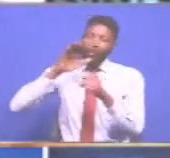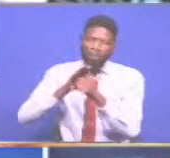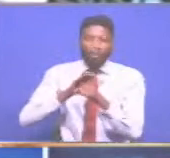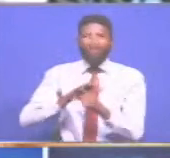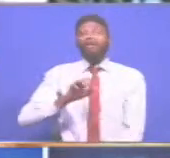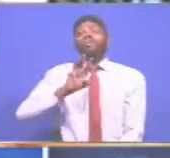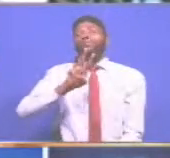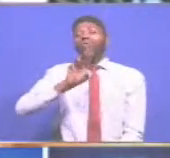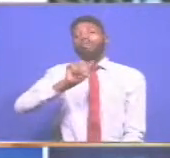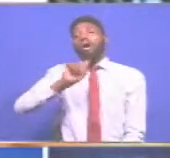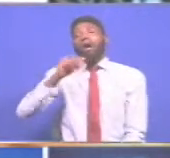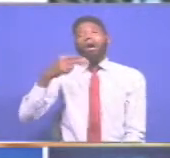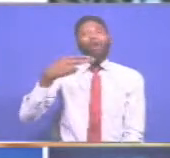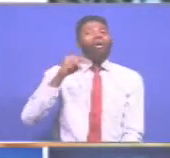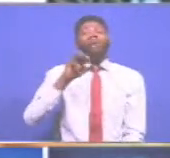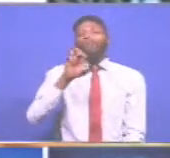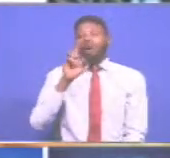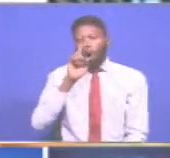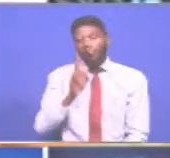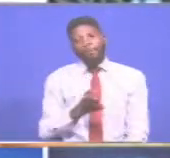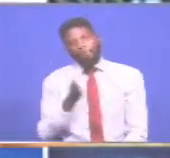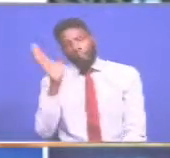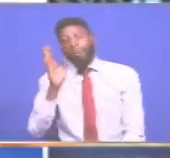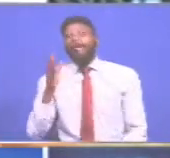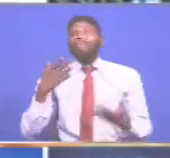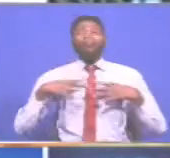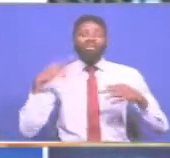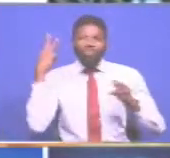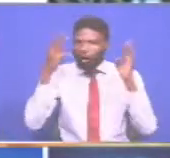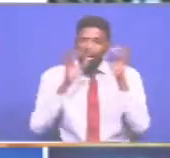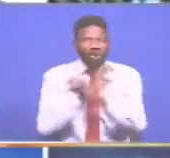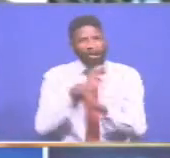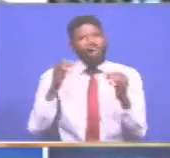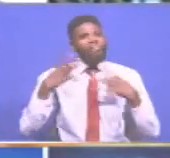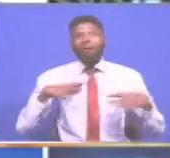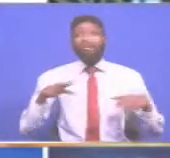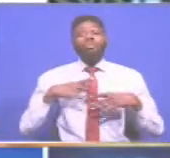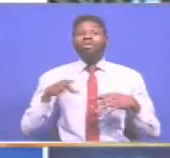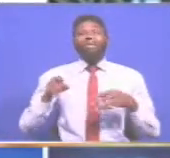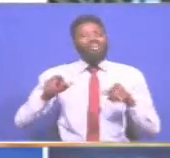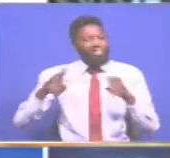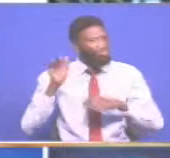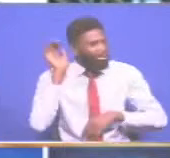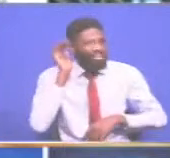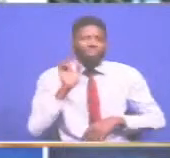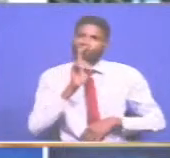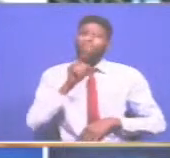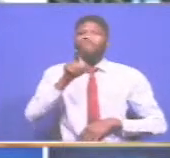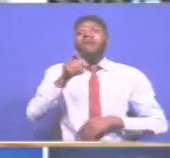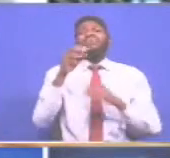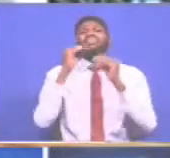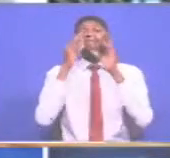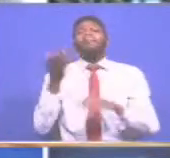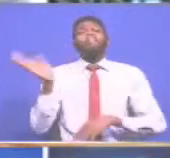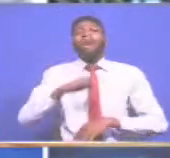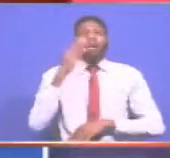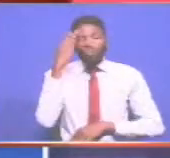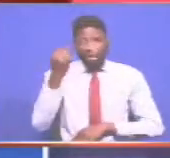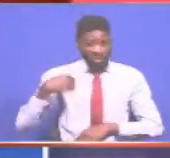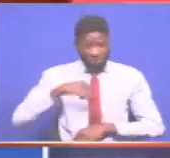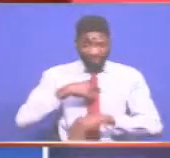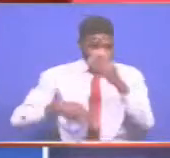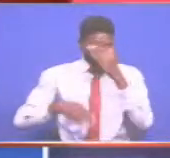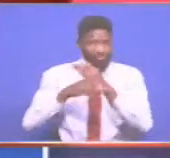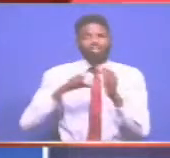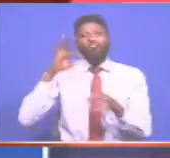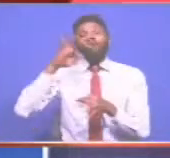na hofu, juu kila mtu mzazi alikuwa anaona radio anatuambia kwani huyu mtu amerudi kufanya nini? Sasa tumemfukuza na kura 31.